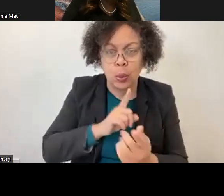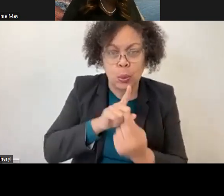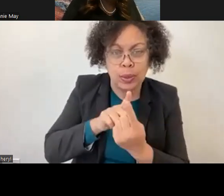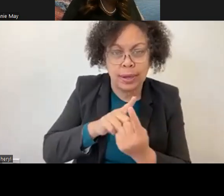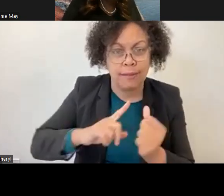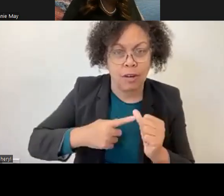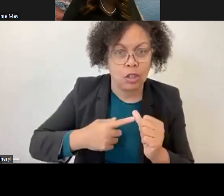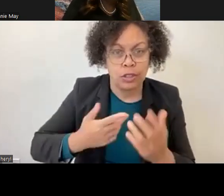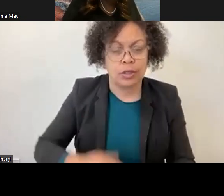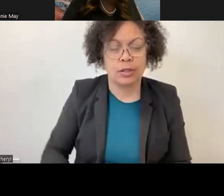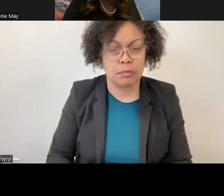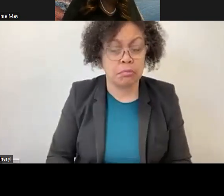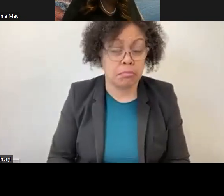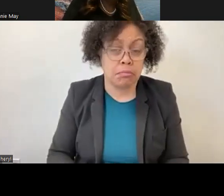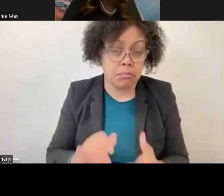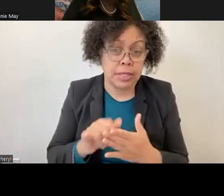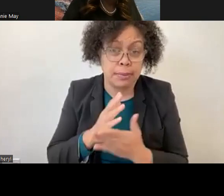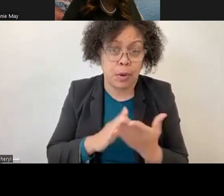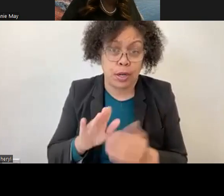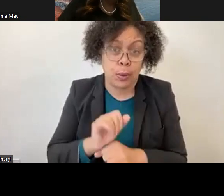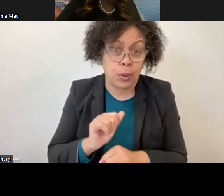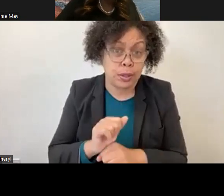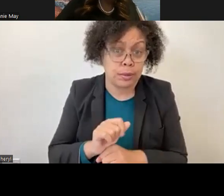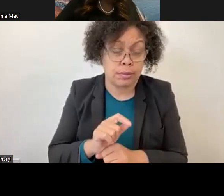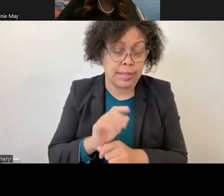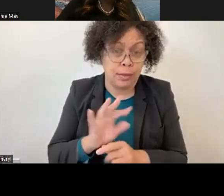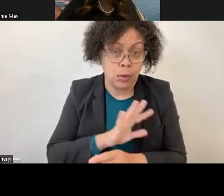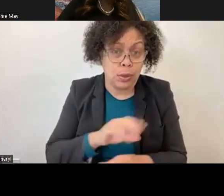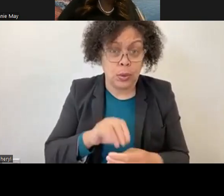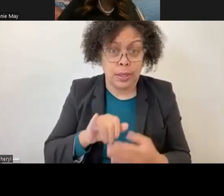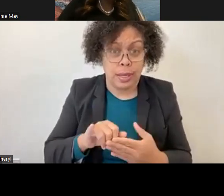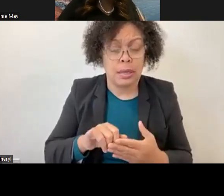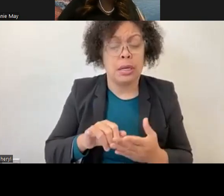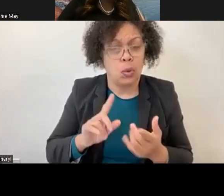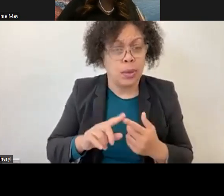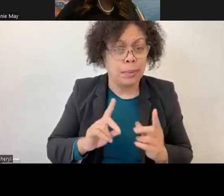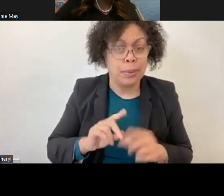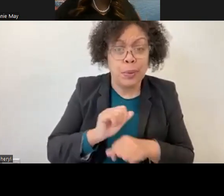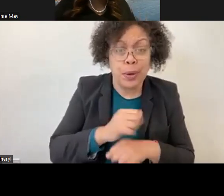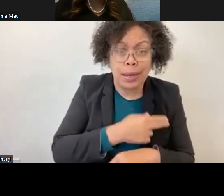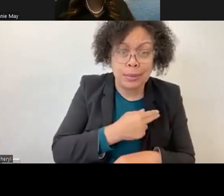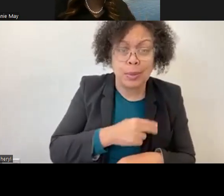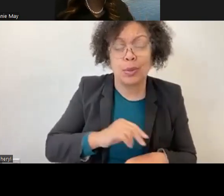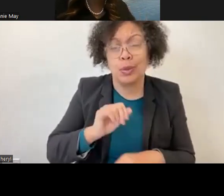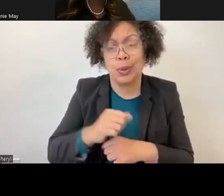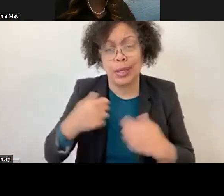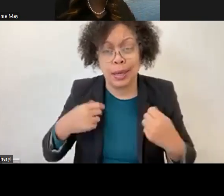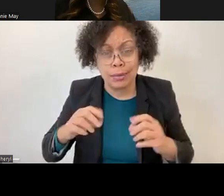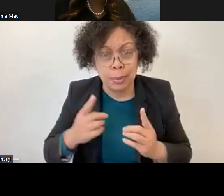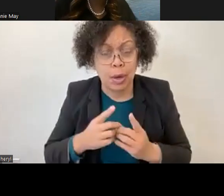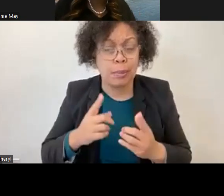So just embedding that in more work that people are doing in communities, whether it's hospitals, health departments,